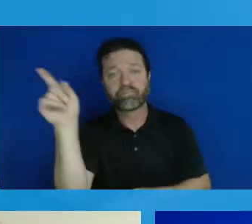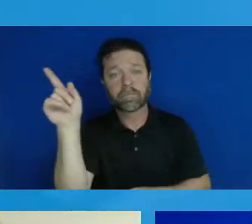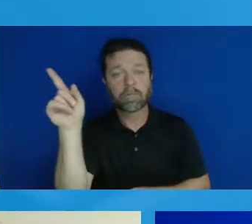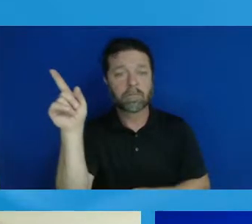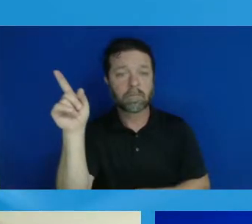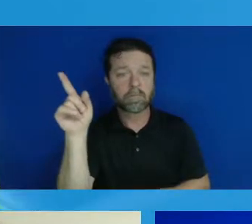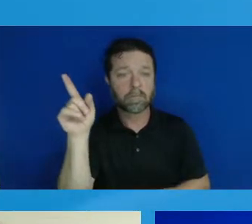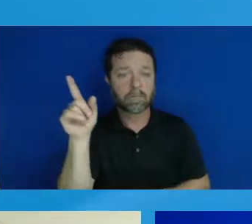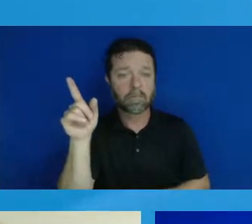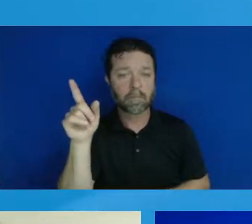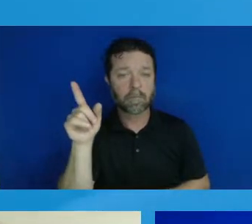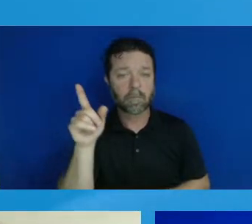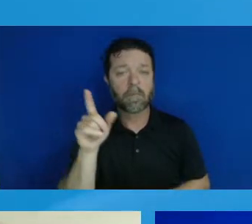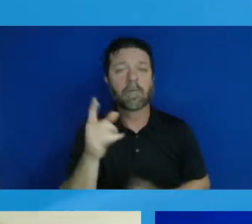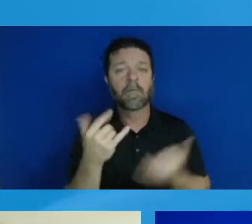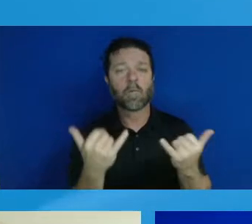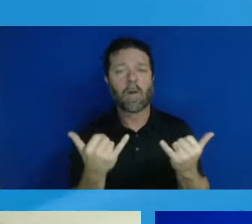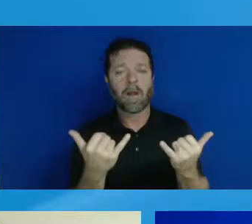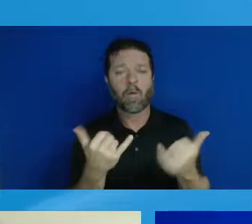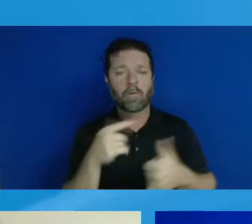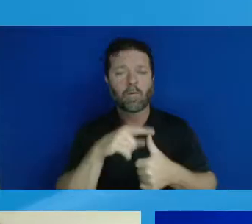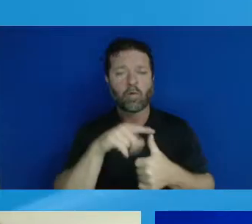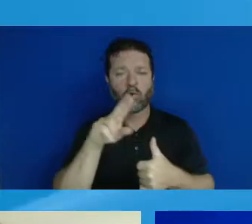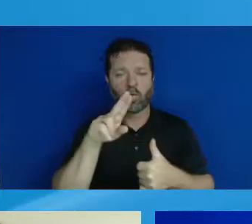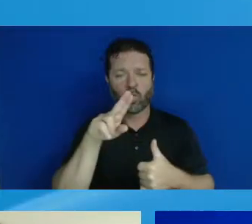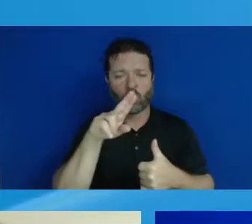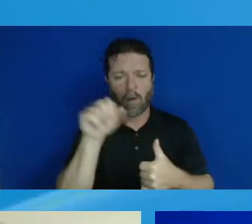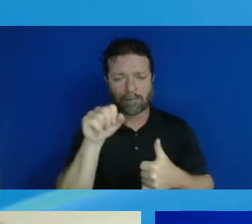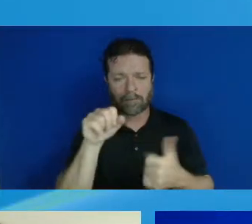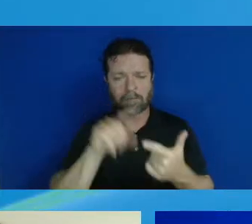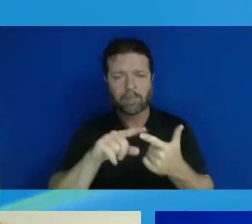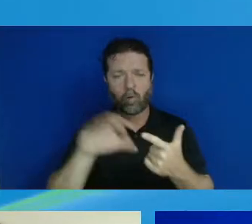the US, Costa Rica, and Mexico.